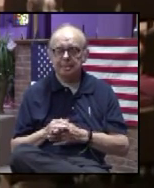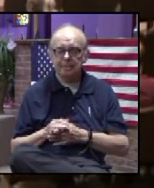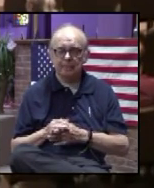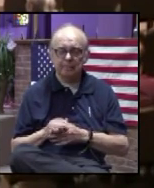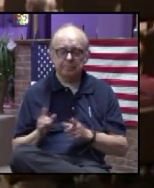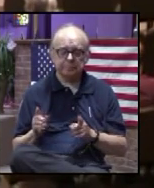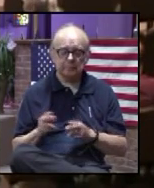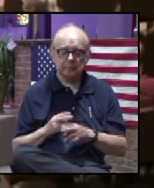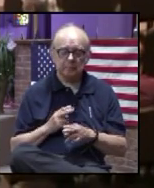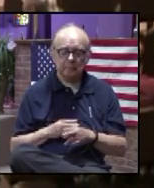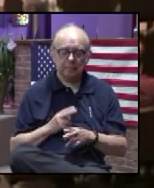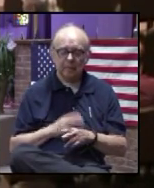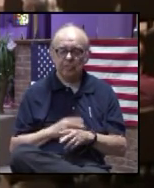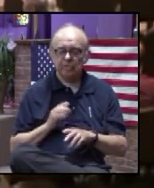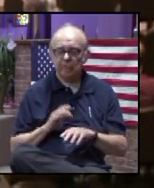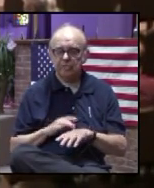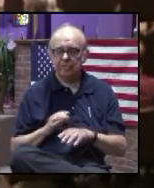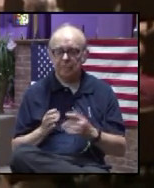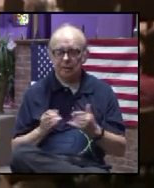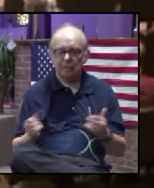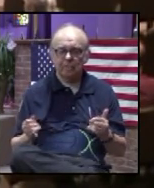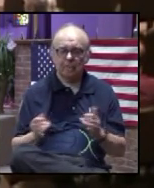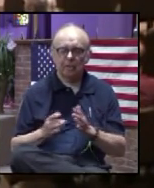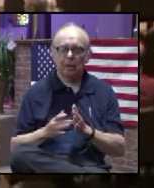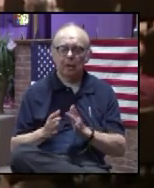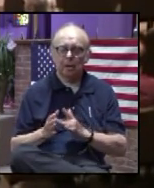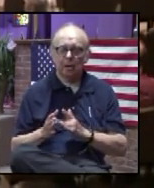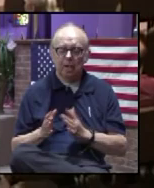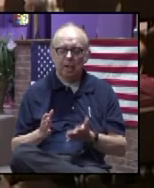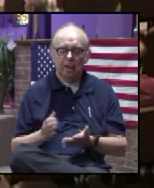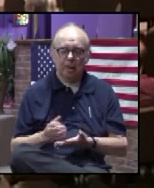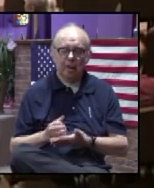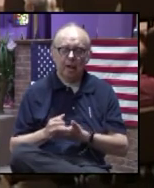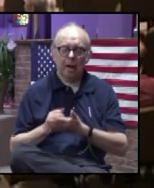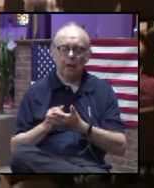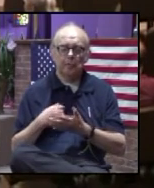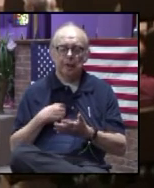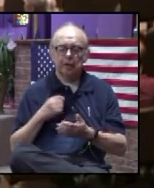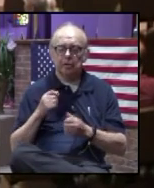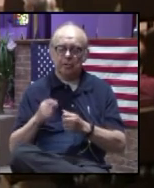As soon as it hits the line, Jesus, help me turn the reel.